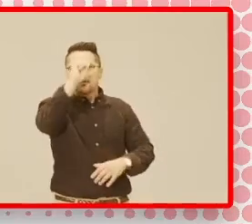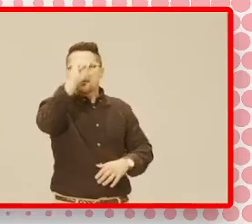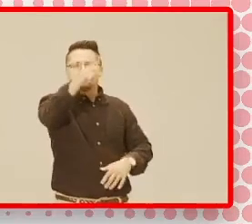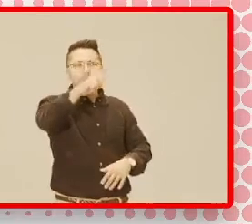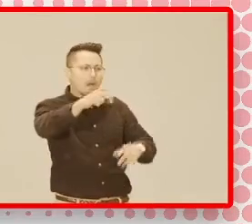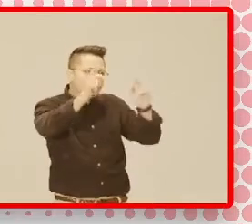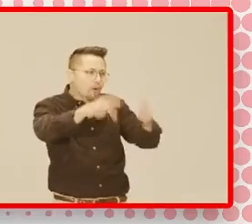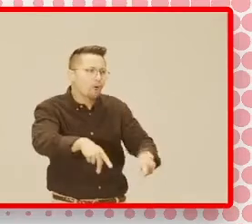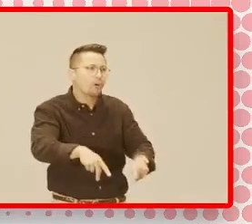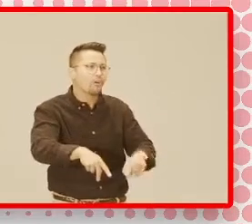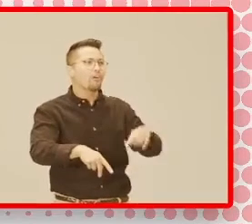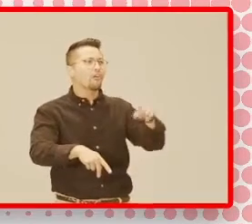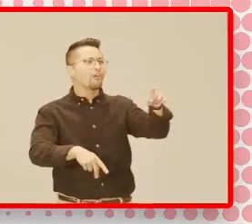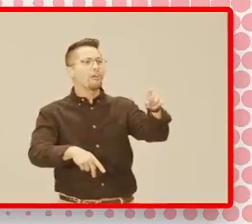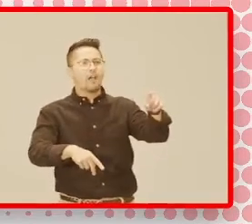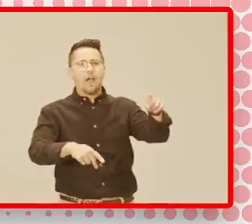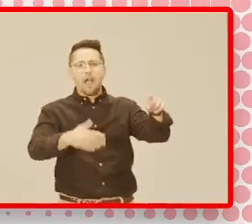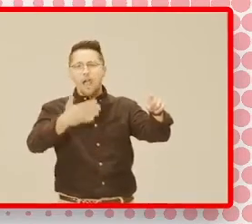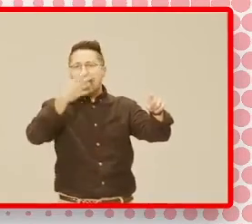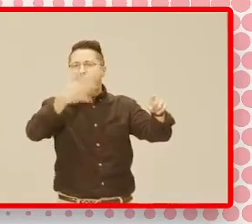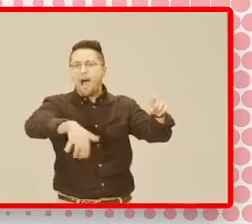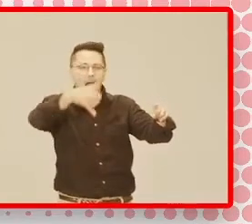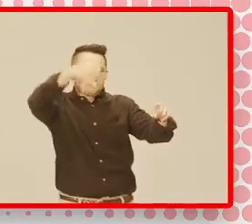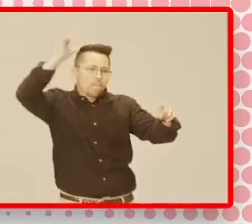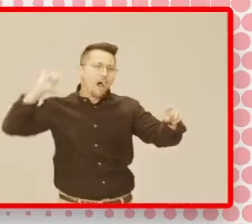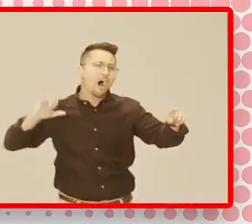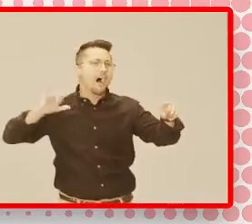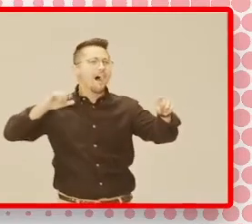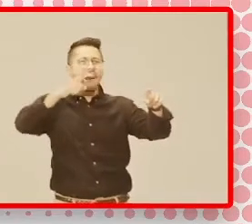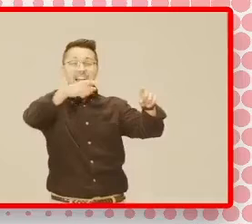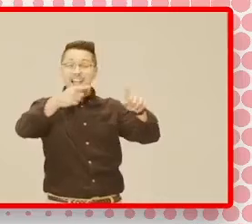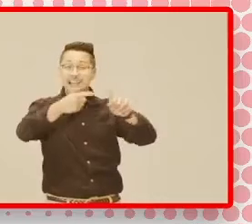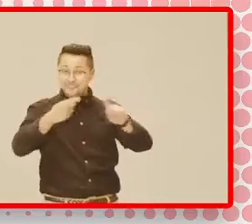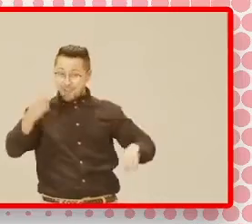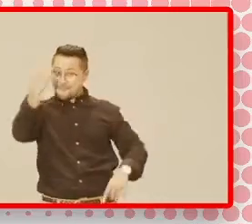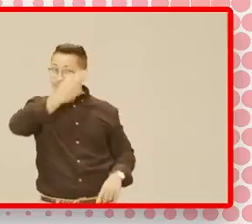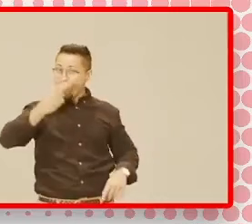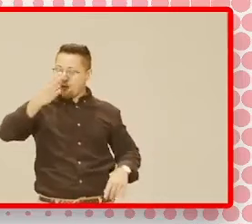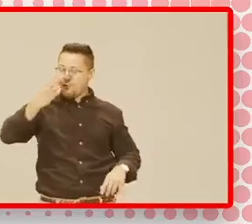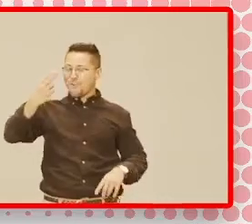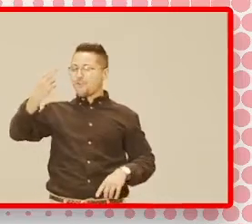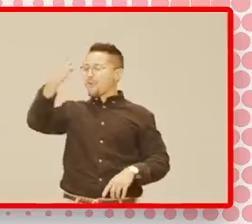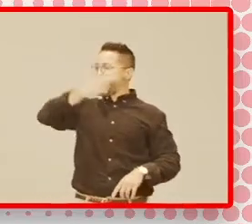hot blonde from Hawaii.